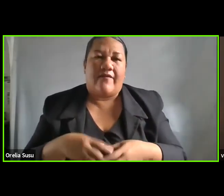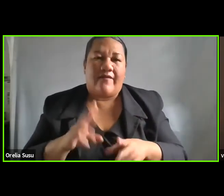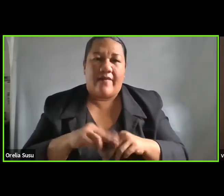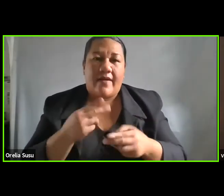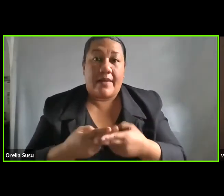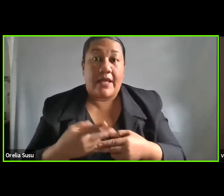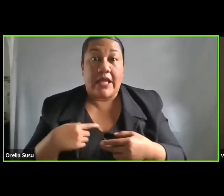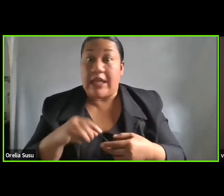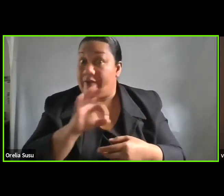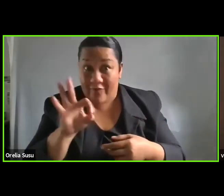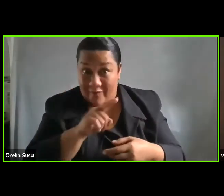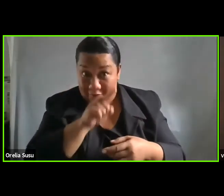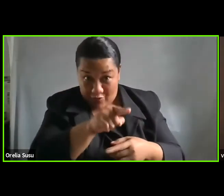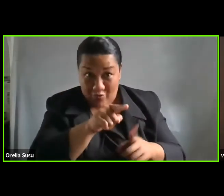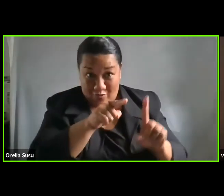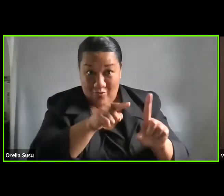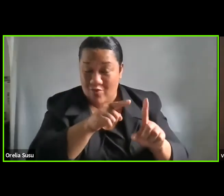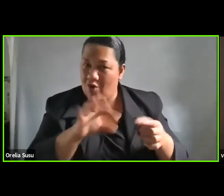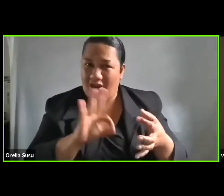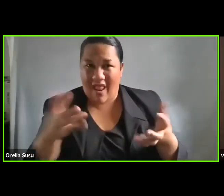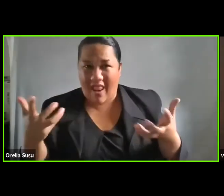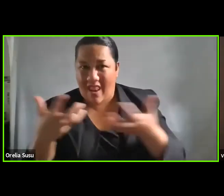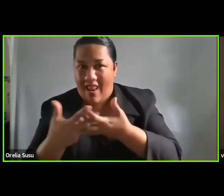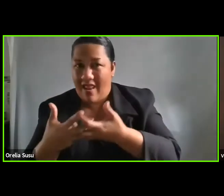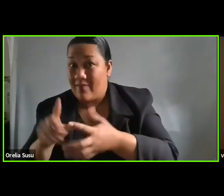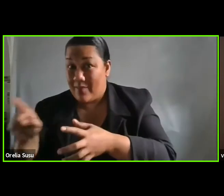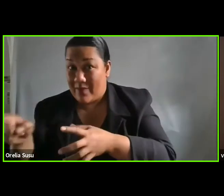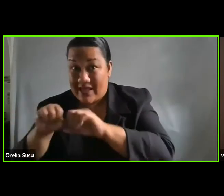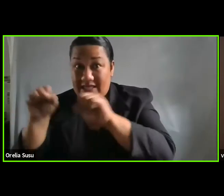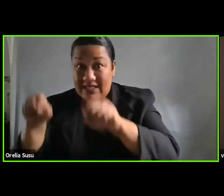system, you are not normal or disrespectful.